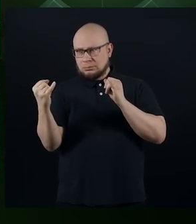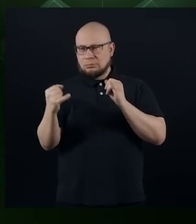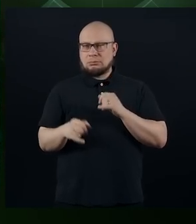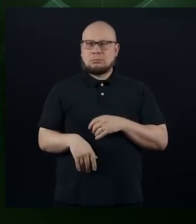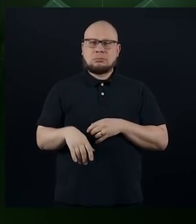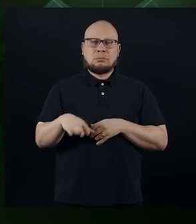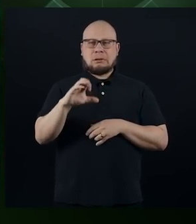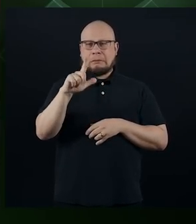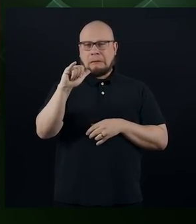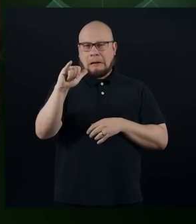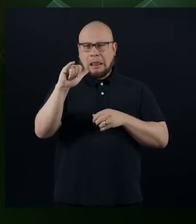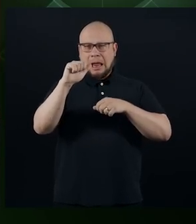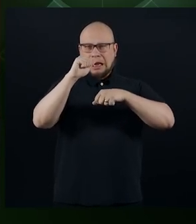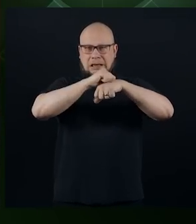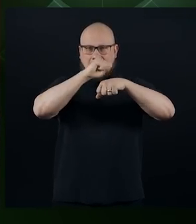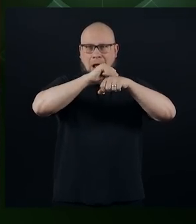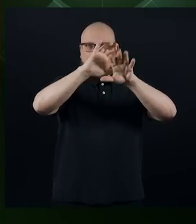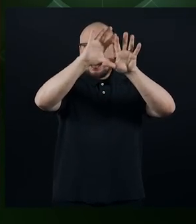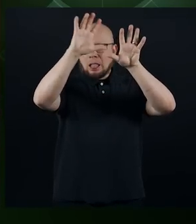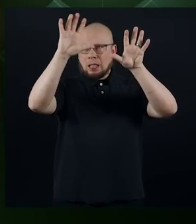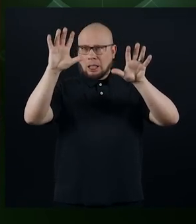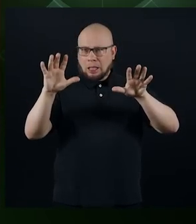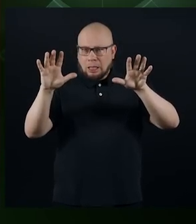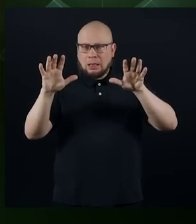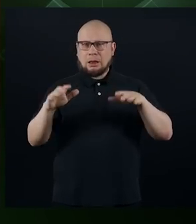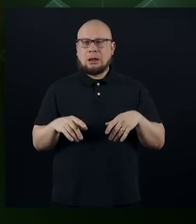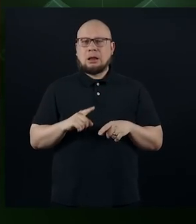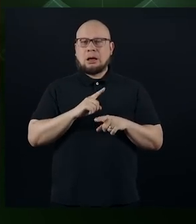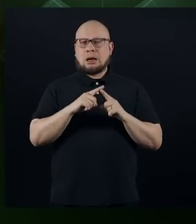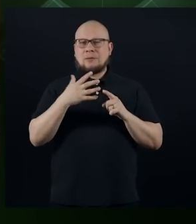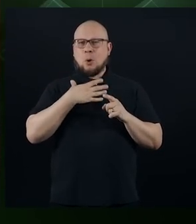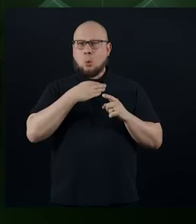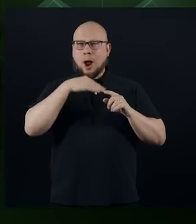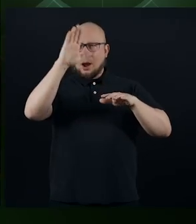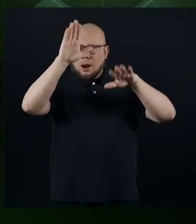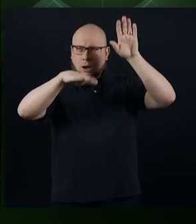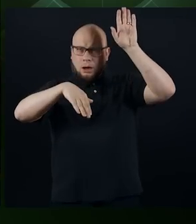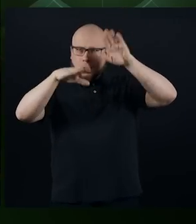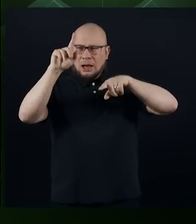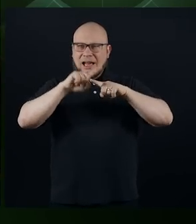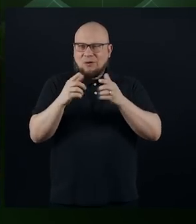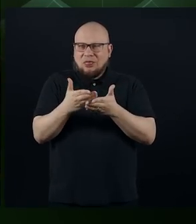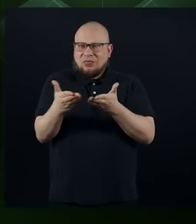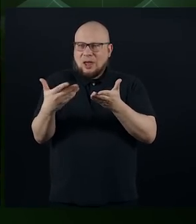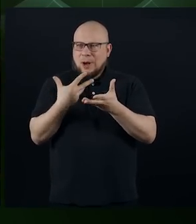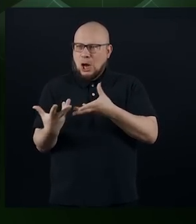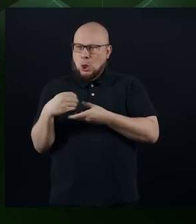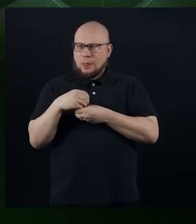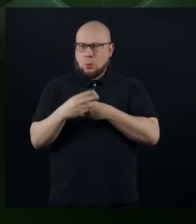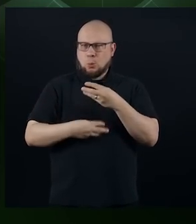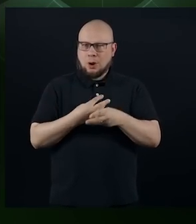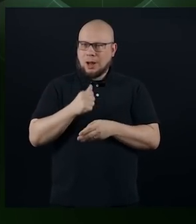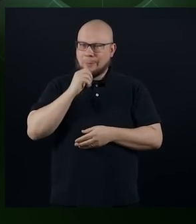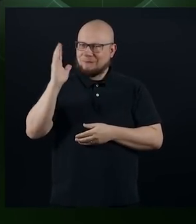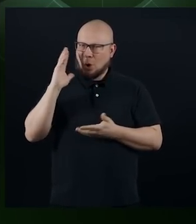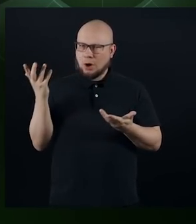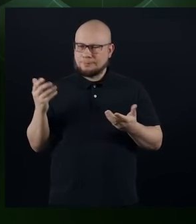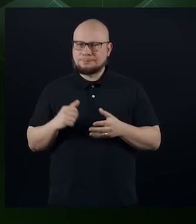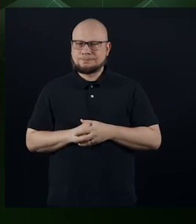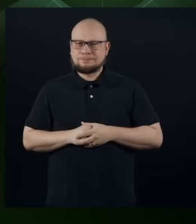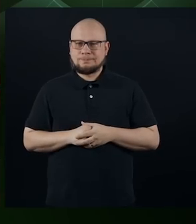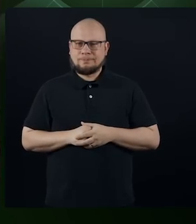and brickwork and stonework, also plaster. Lots of new materials that I got to explore. We actually